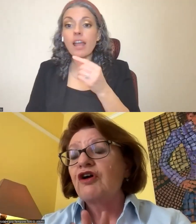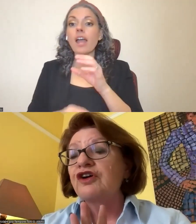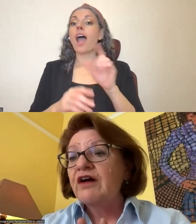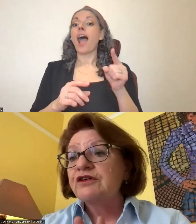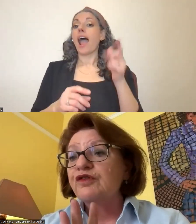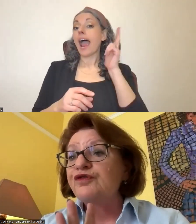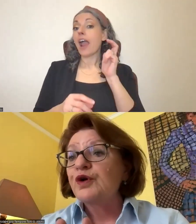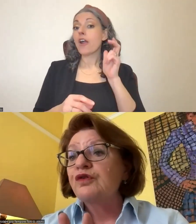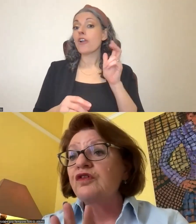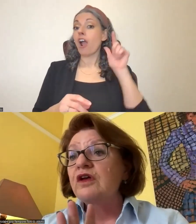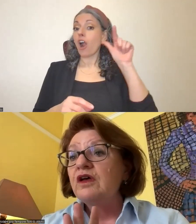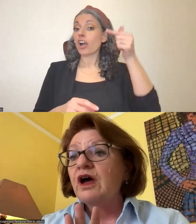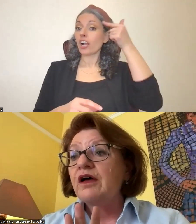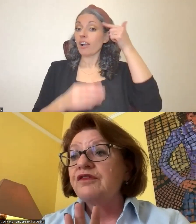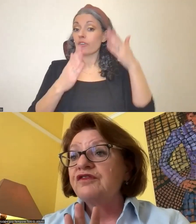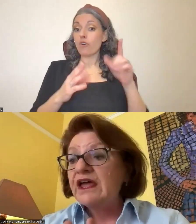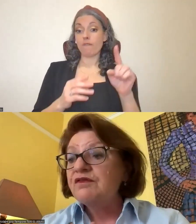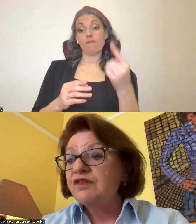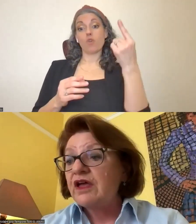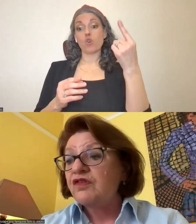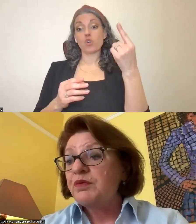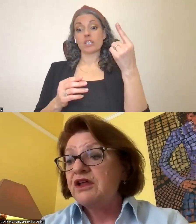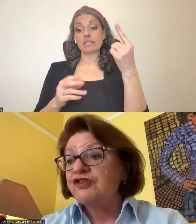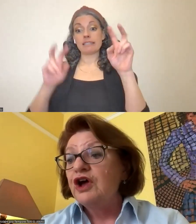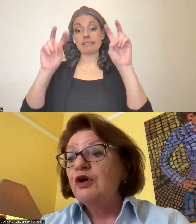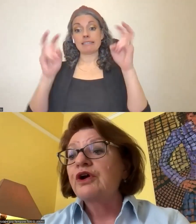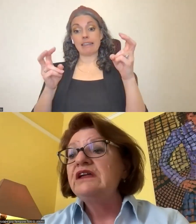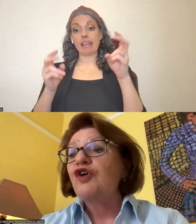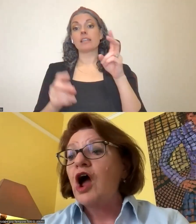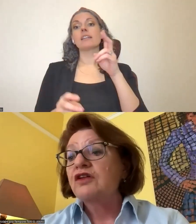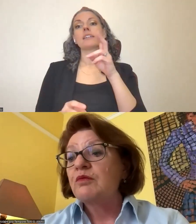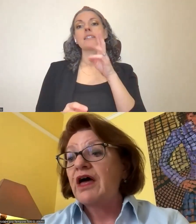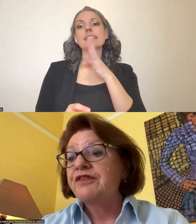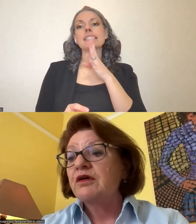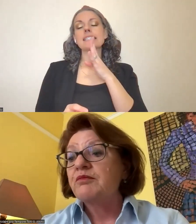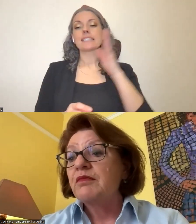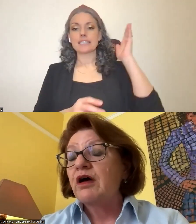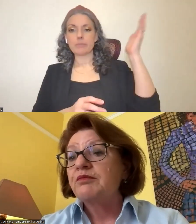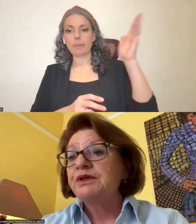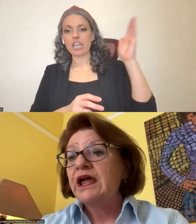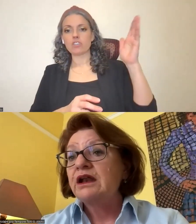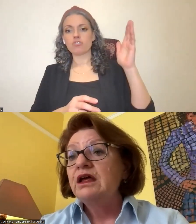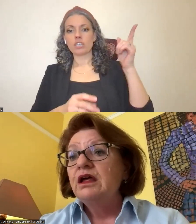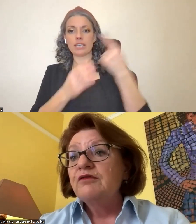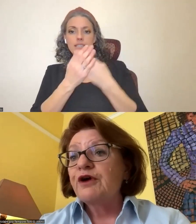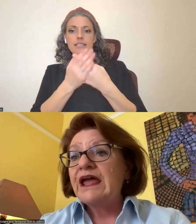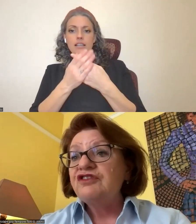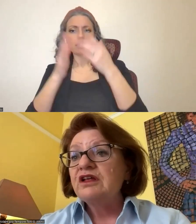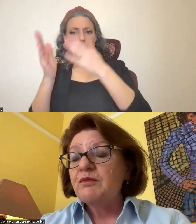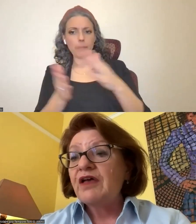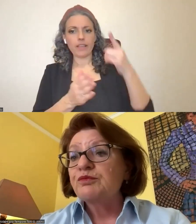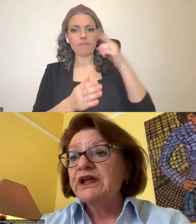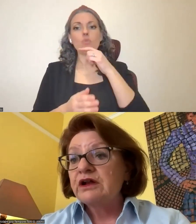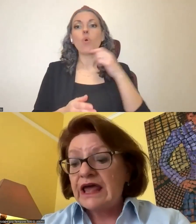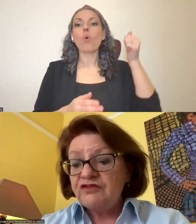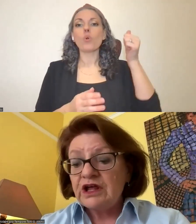than to hear our governor's first State of the State speech, where he talked about the plan for aging,